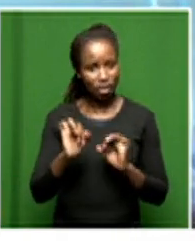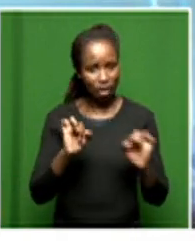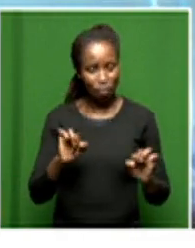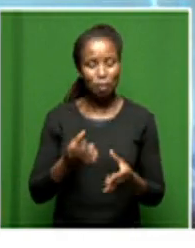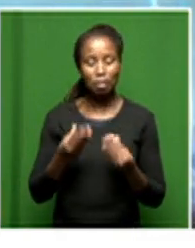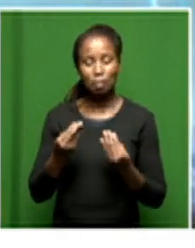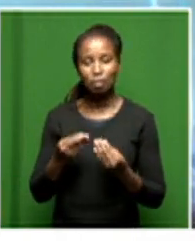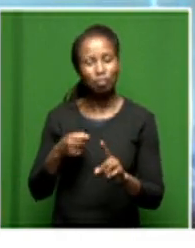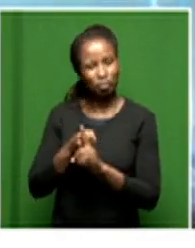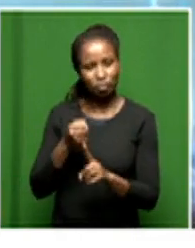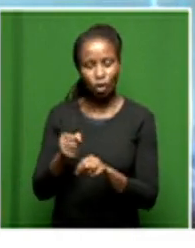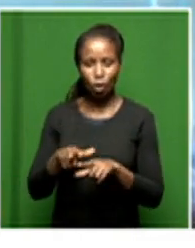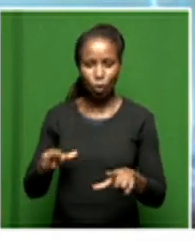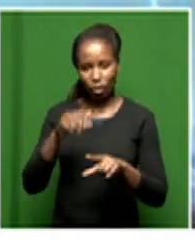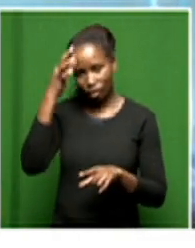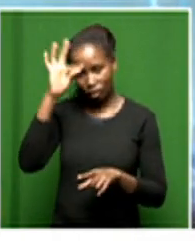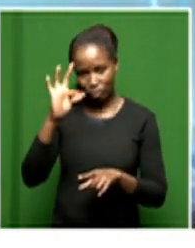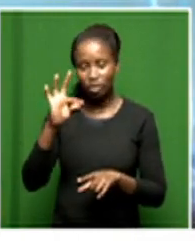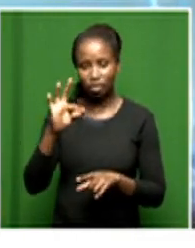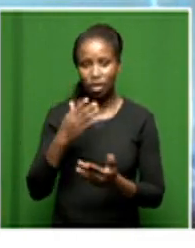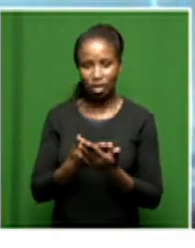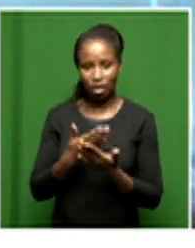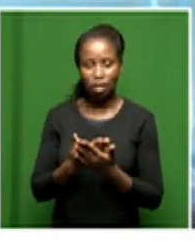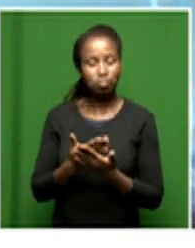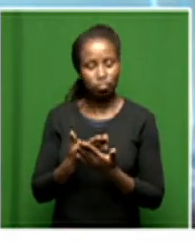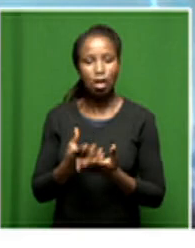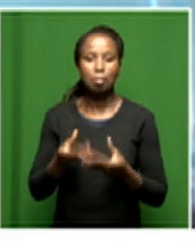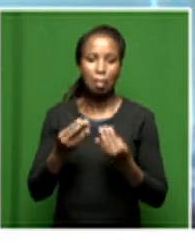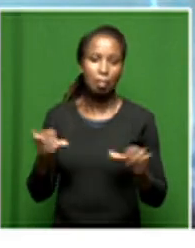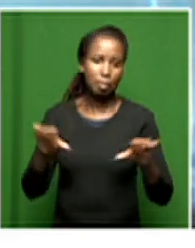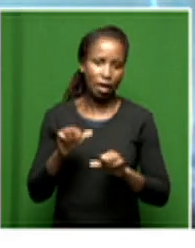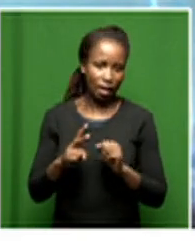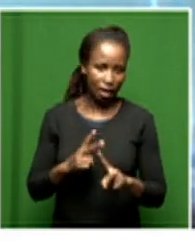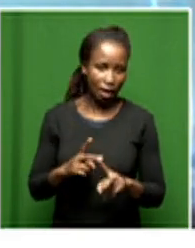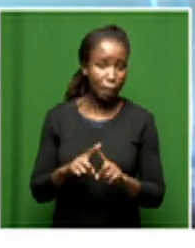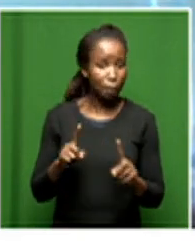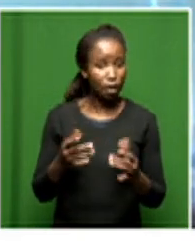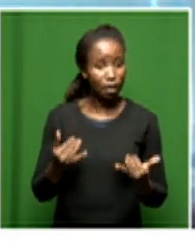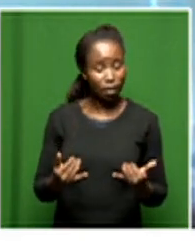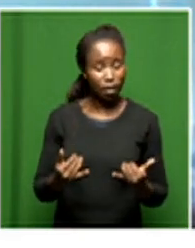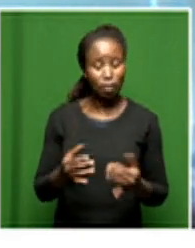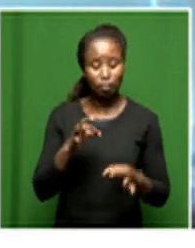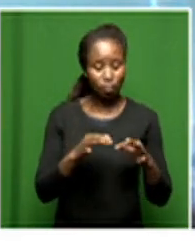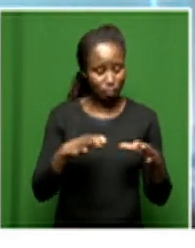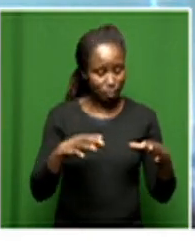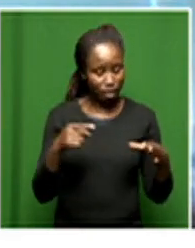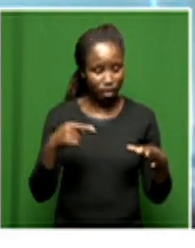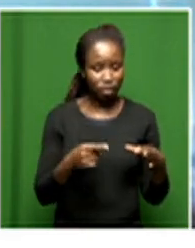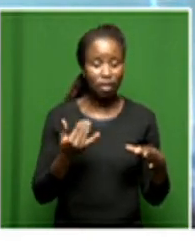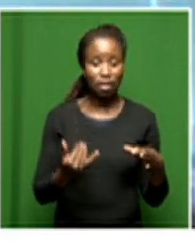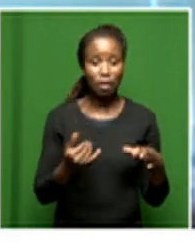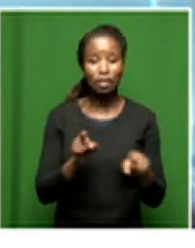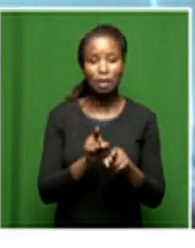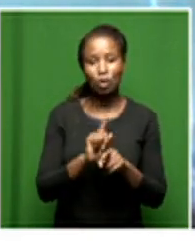local government elections in the best way possible. That means that the stage has been left for a party like the